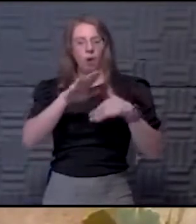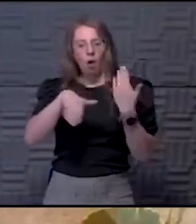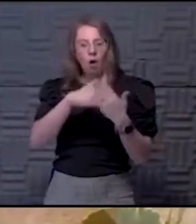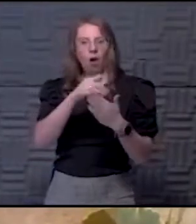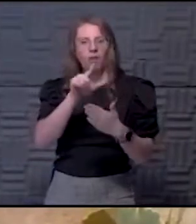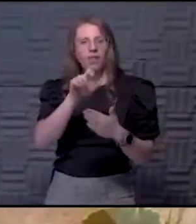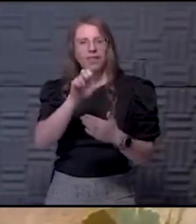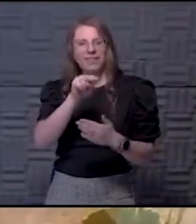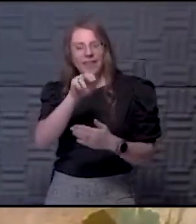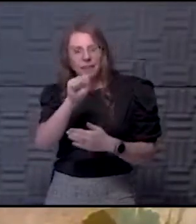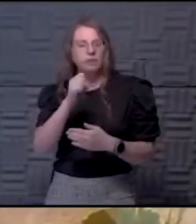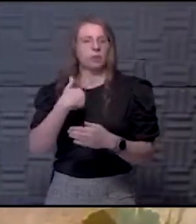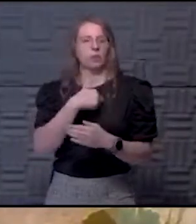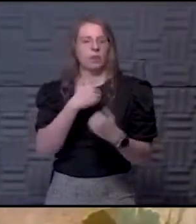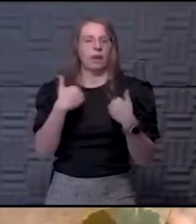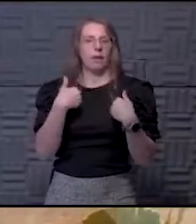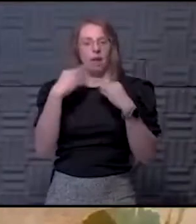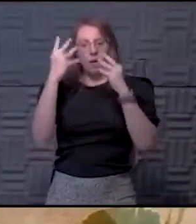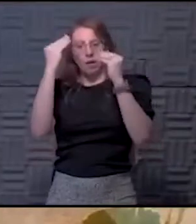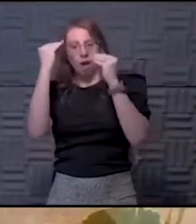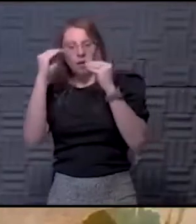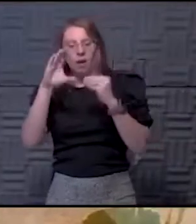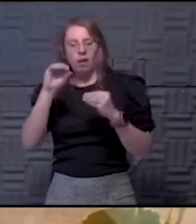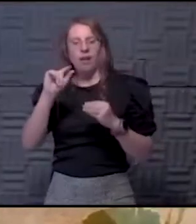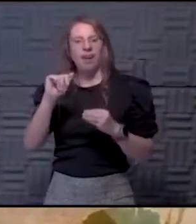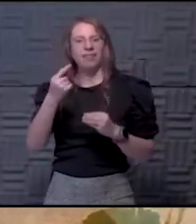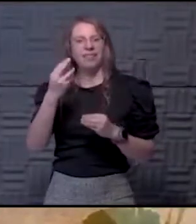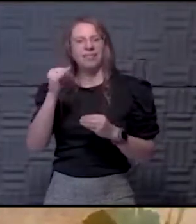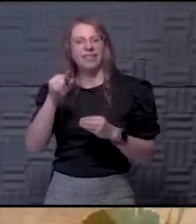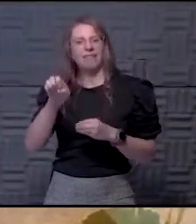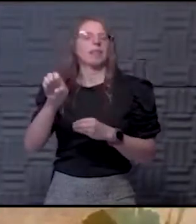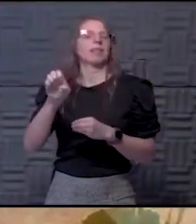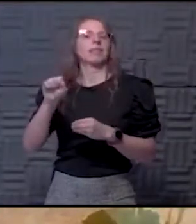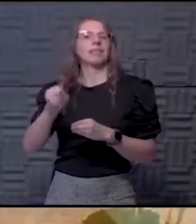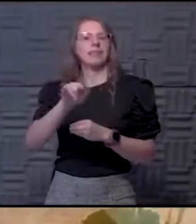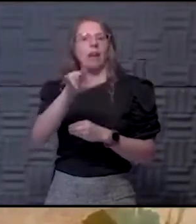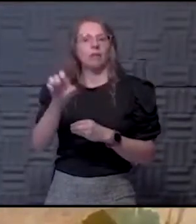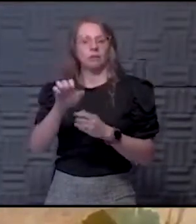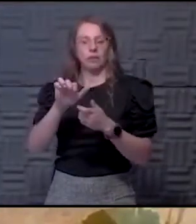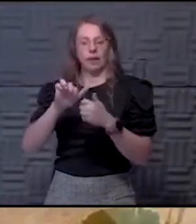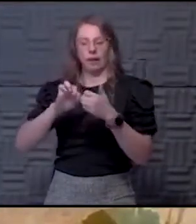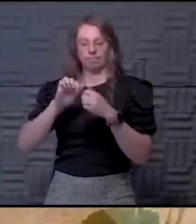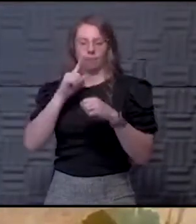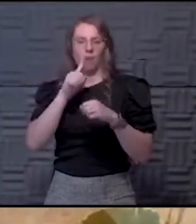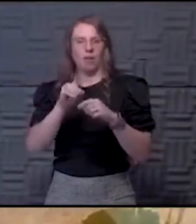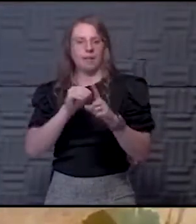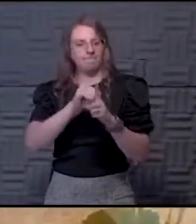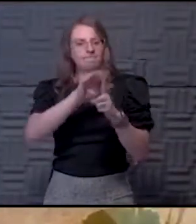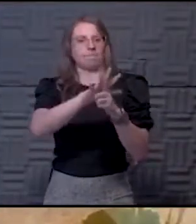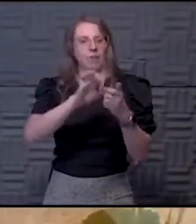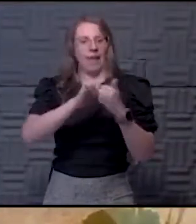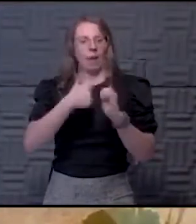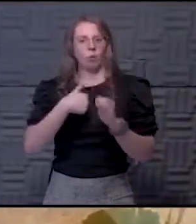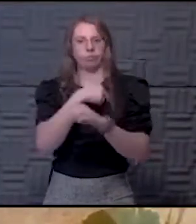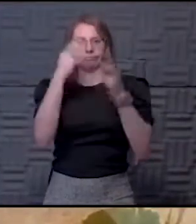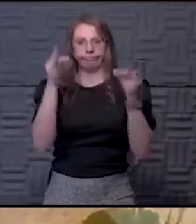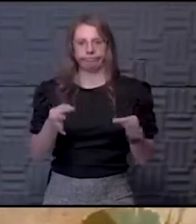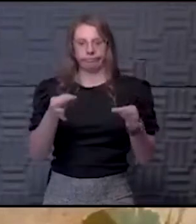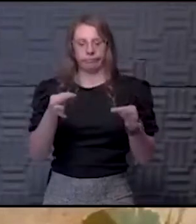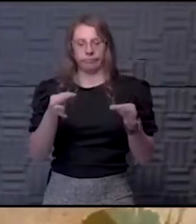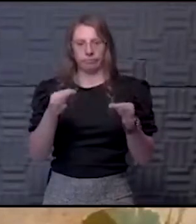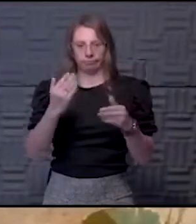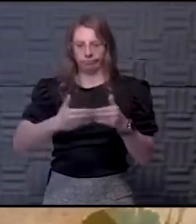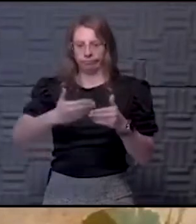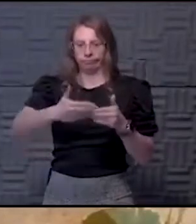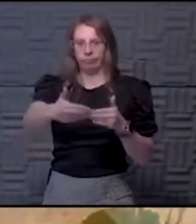we have, whether we're talking about cognitive styles or otherwise, really impact how we make decisions. So a couple examples of that would